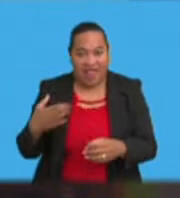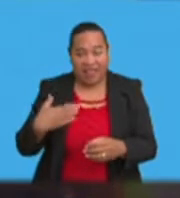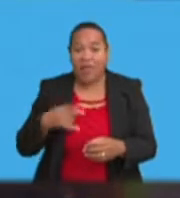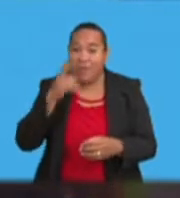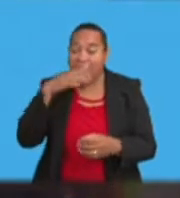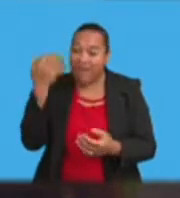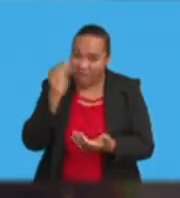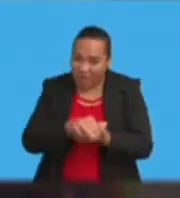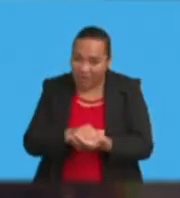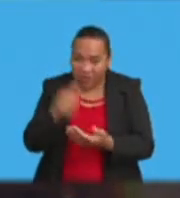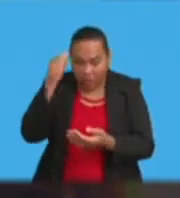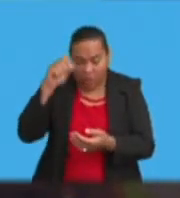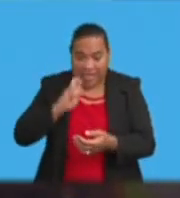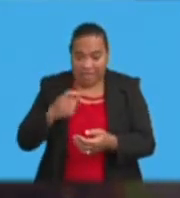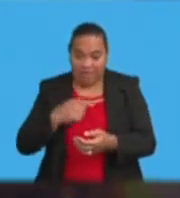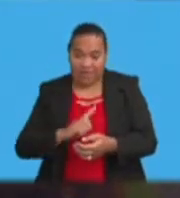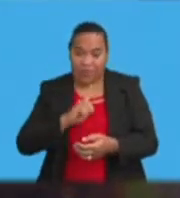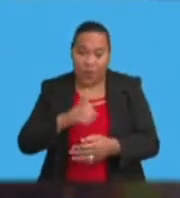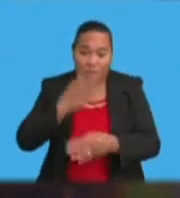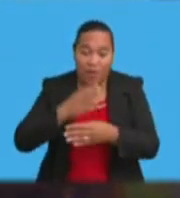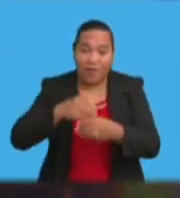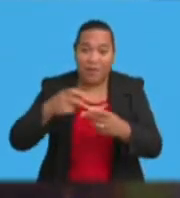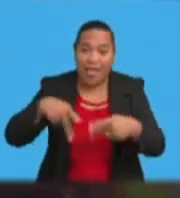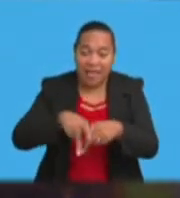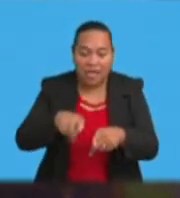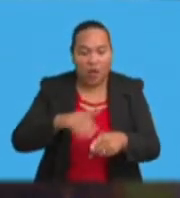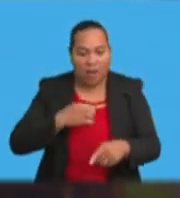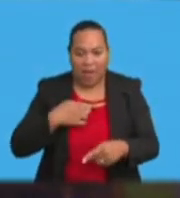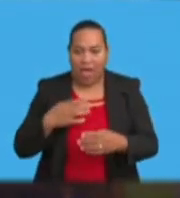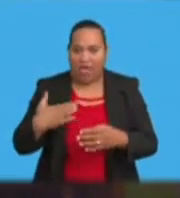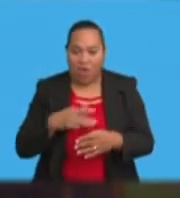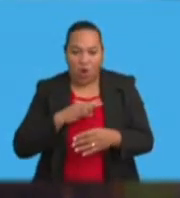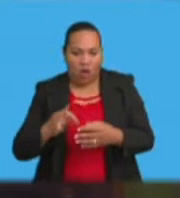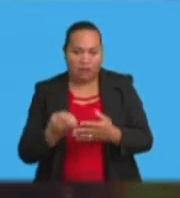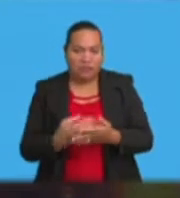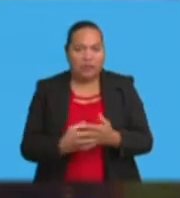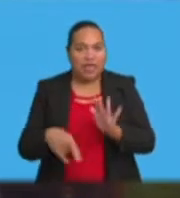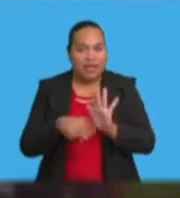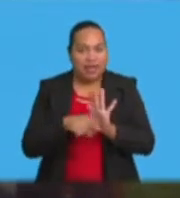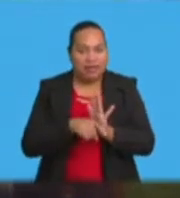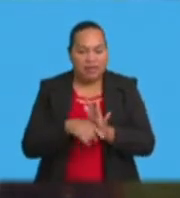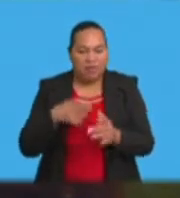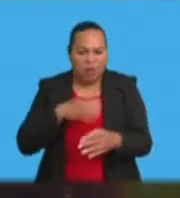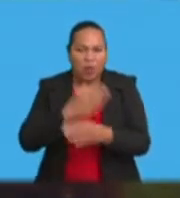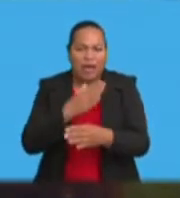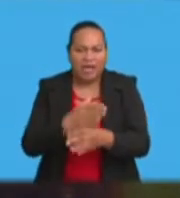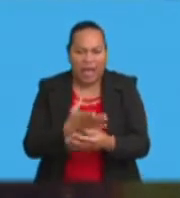that when they are working in a workplace, that their health will not be affected in a negative fashion by the work itself,